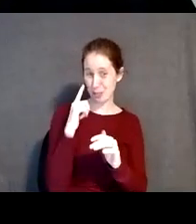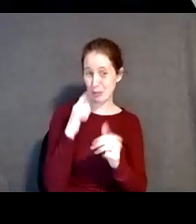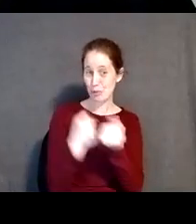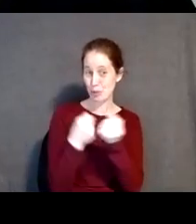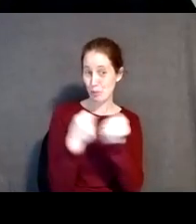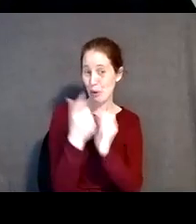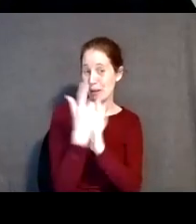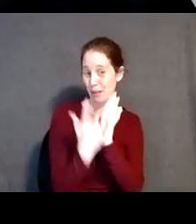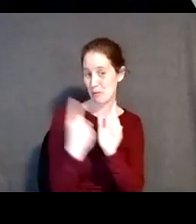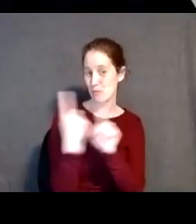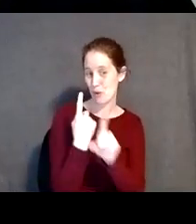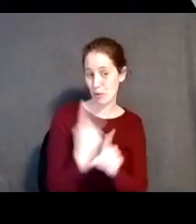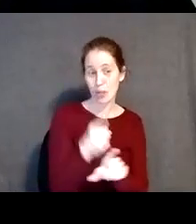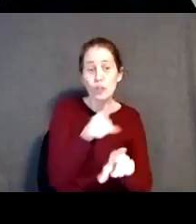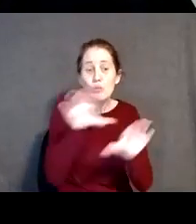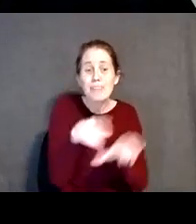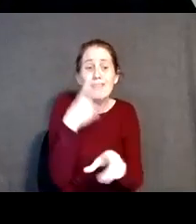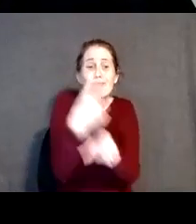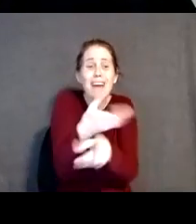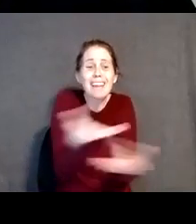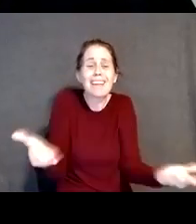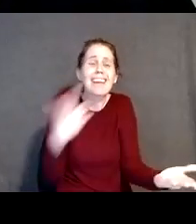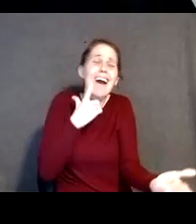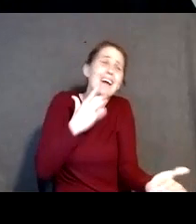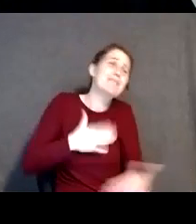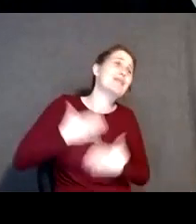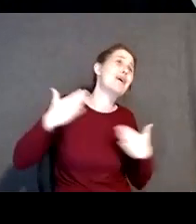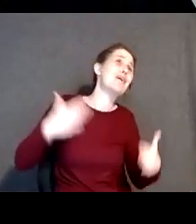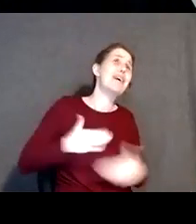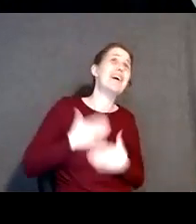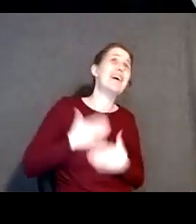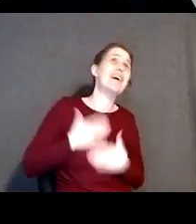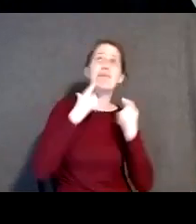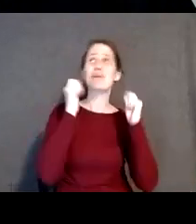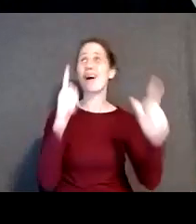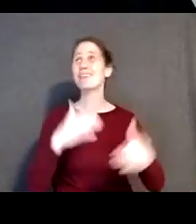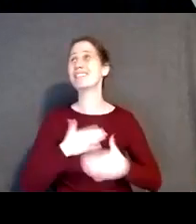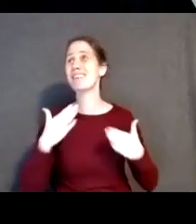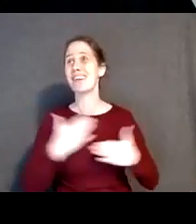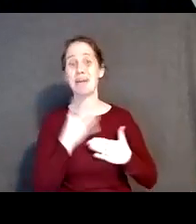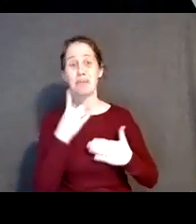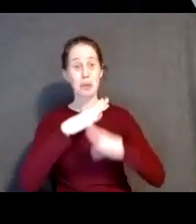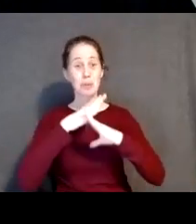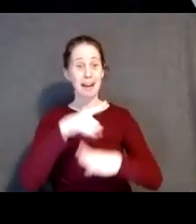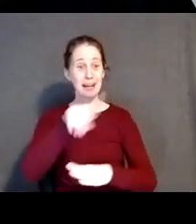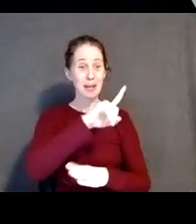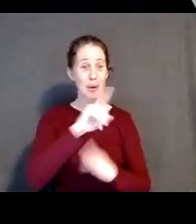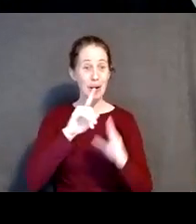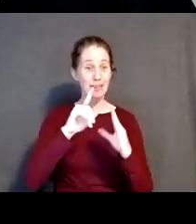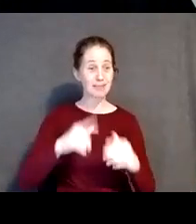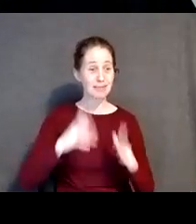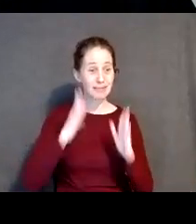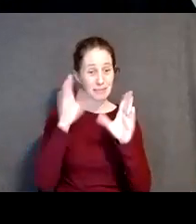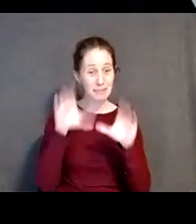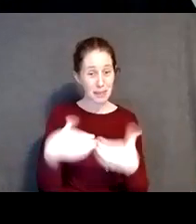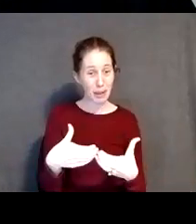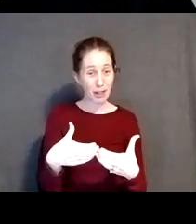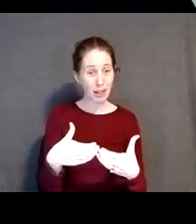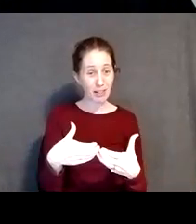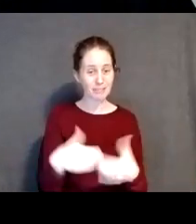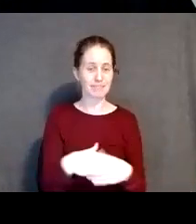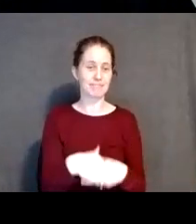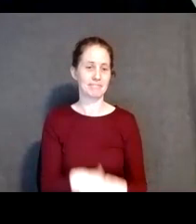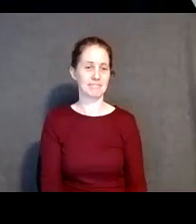legislation accordingly. You did the right thing. I'm so happy. We're all so happy you are protecting your constituents.